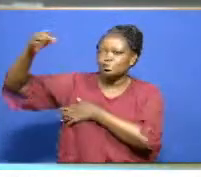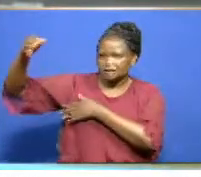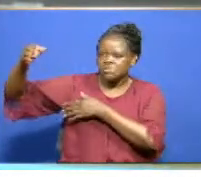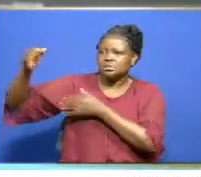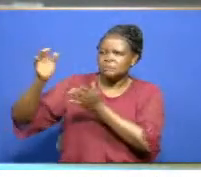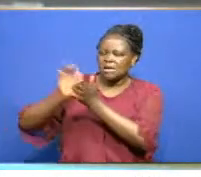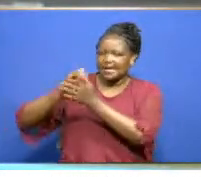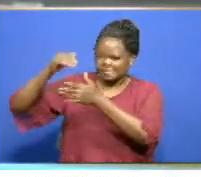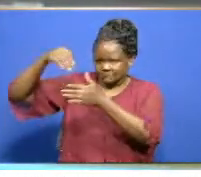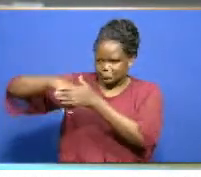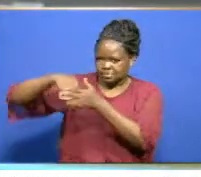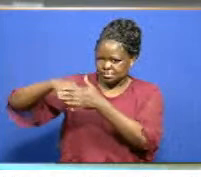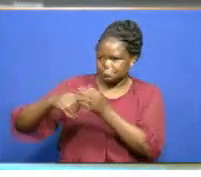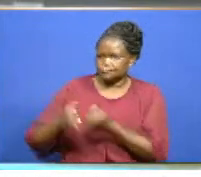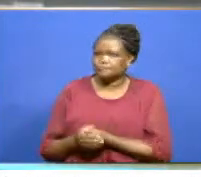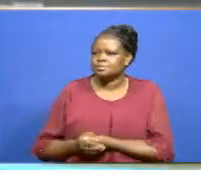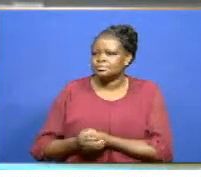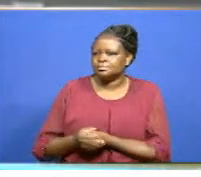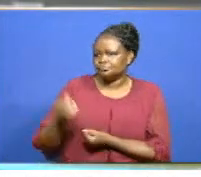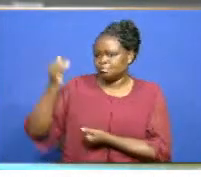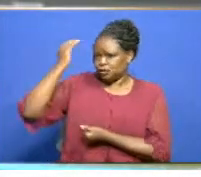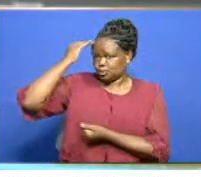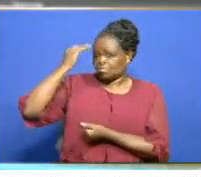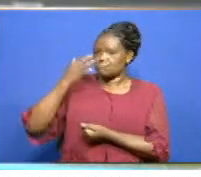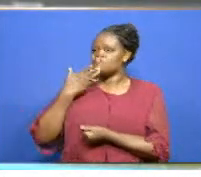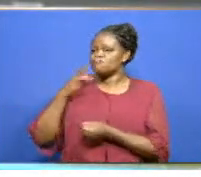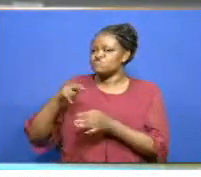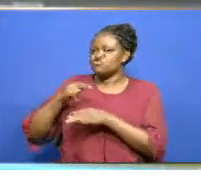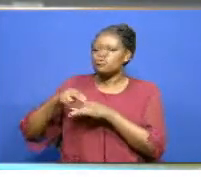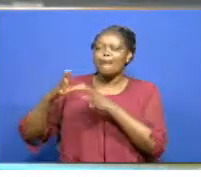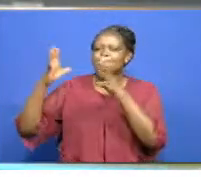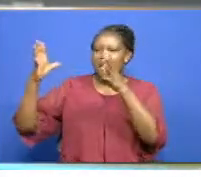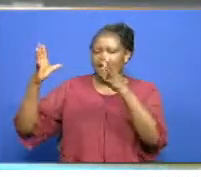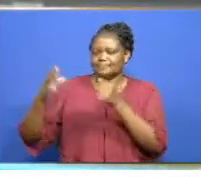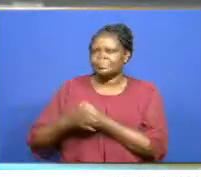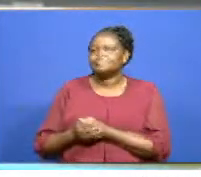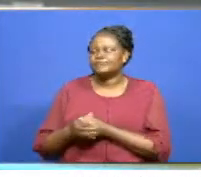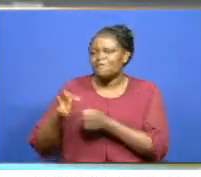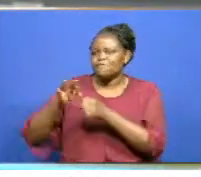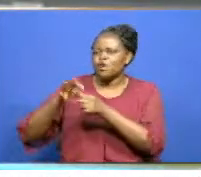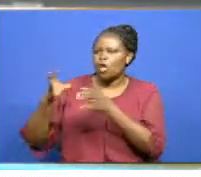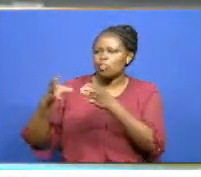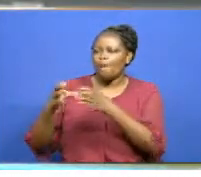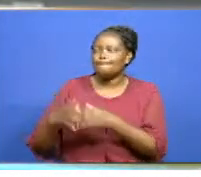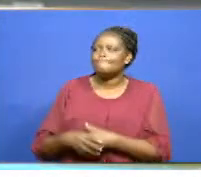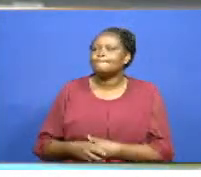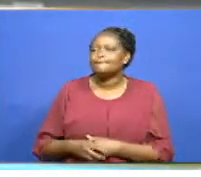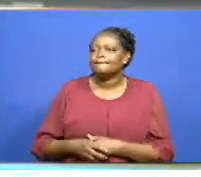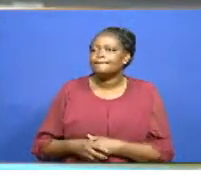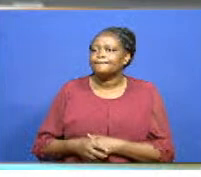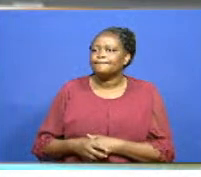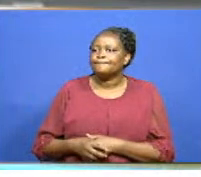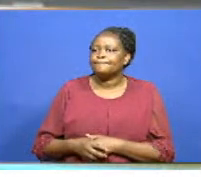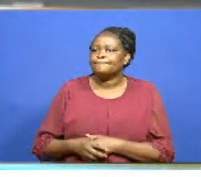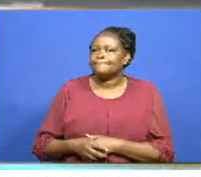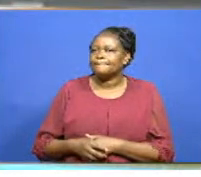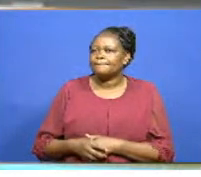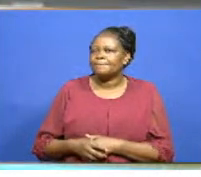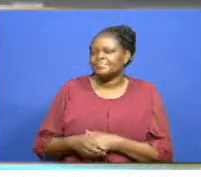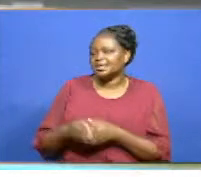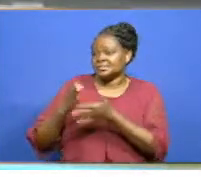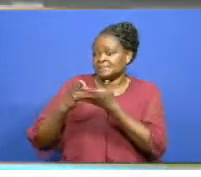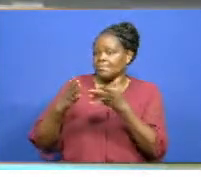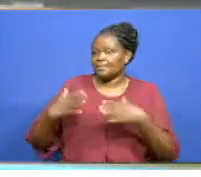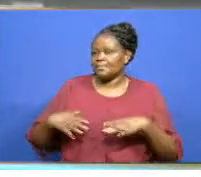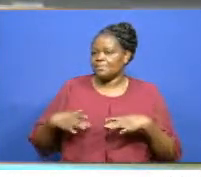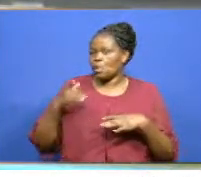inside. You know, the Luhya Nation is a very big voting bloc. Yes. And some of the